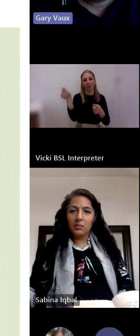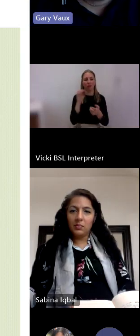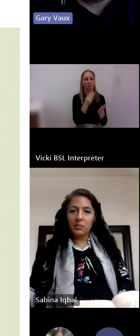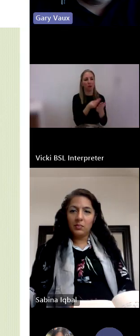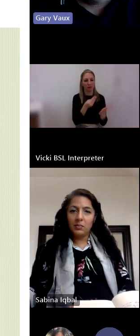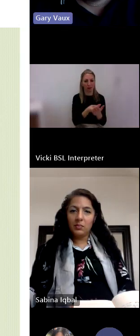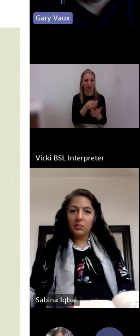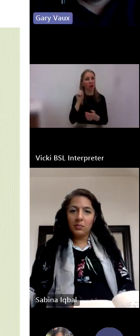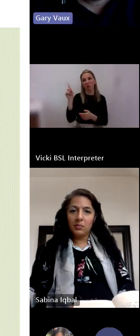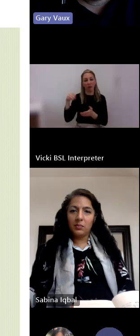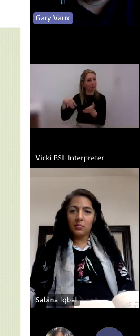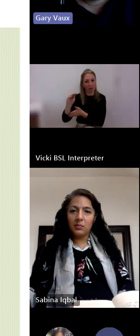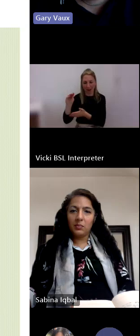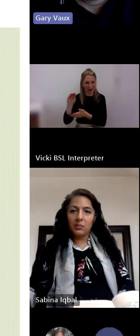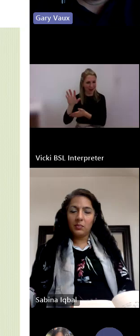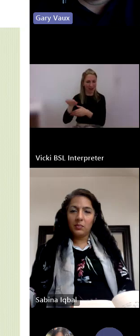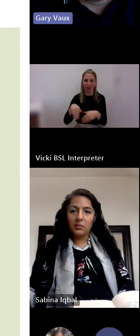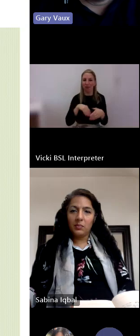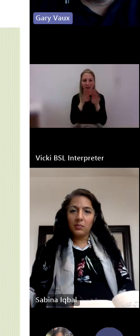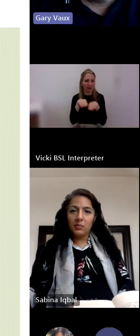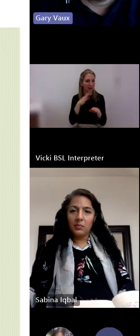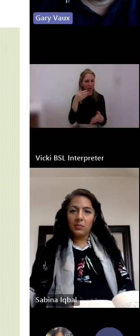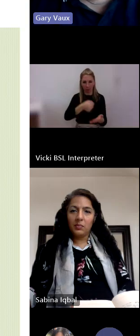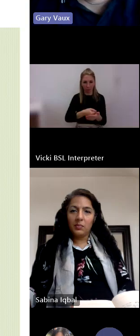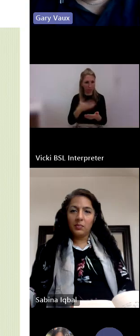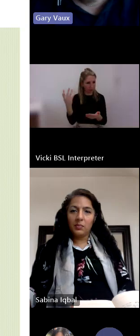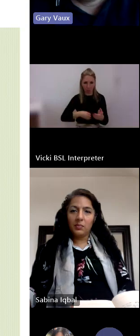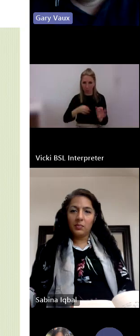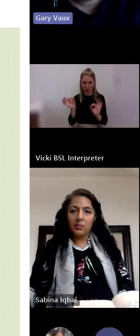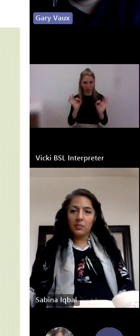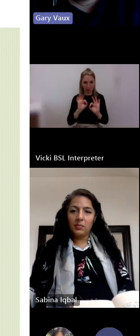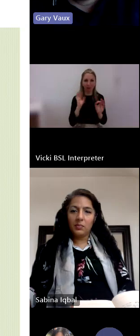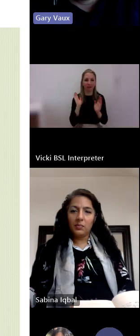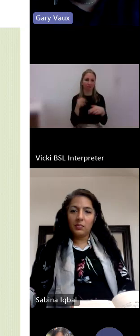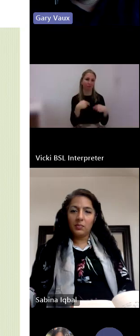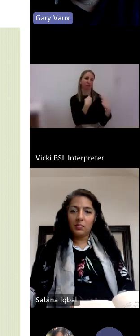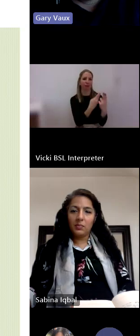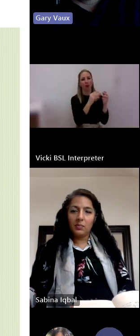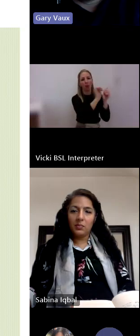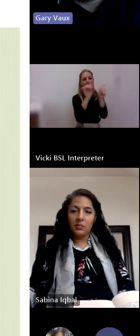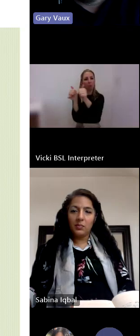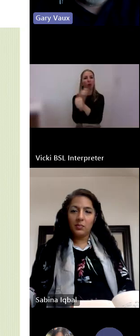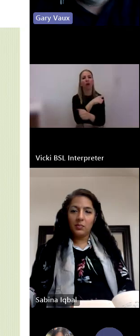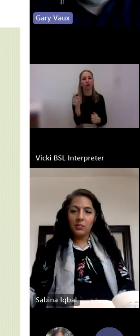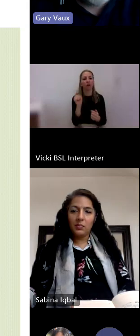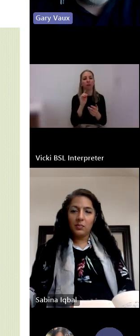going up and it's brilliant, from £11.44 to £12.21. And for younger workers, the rise is an even better